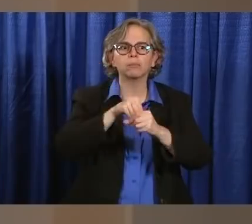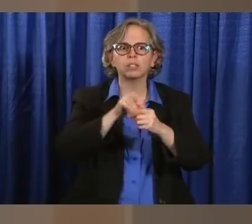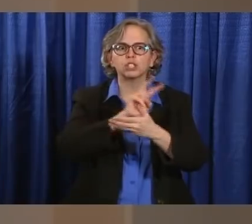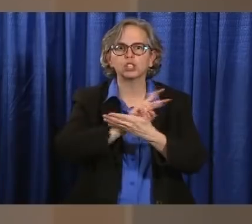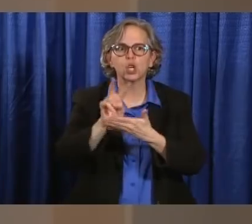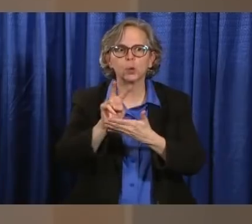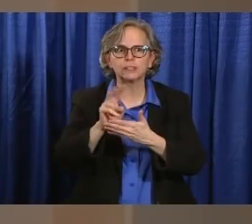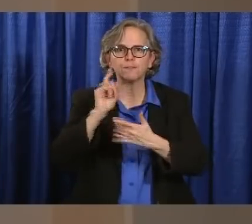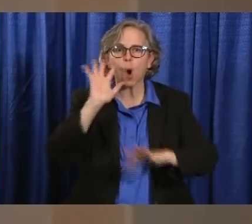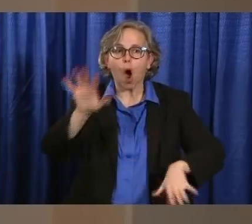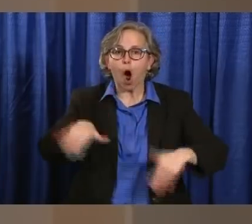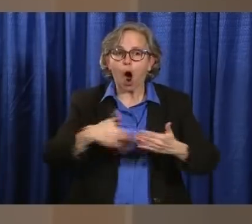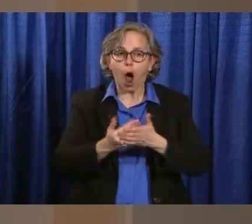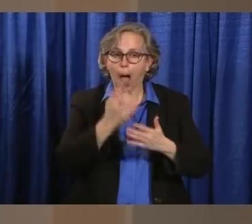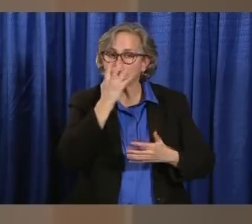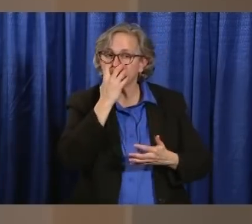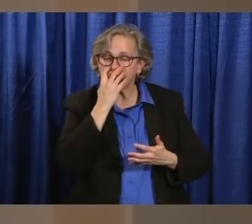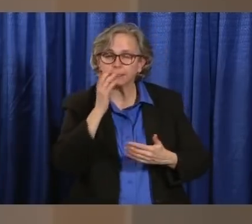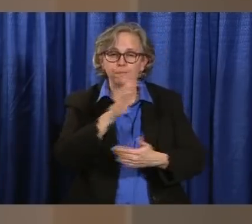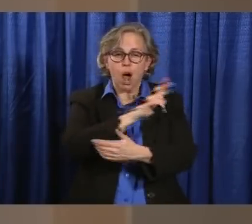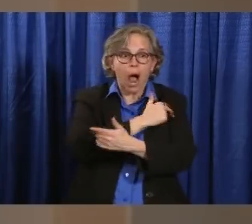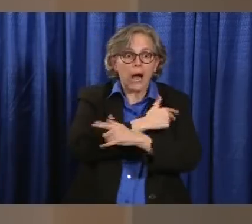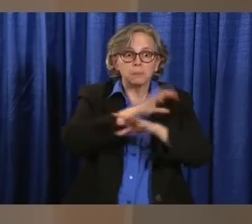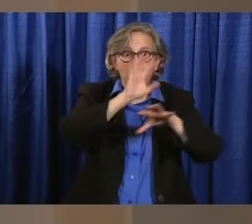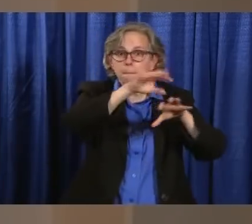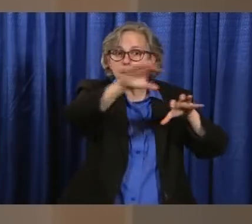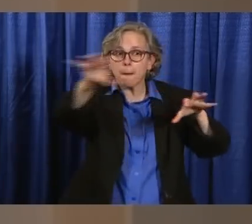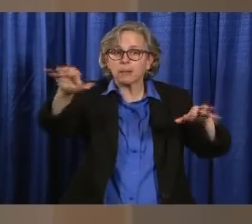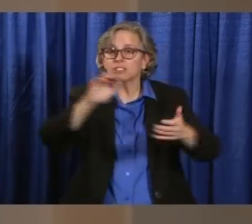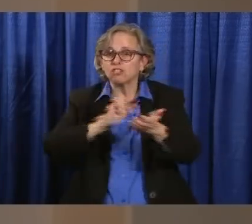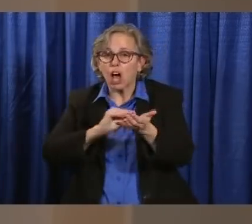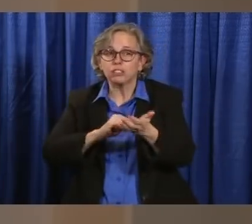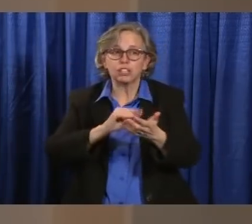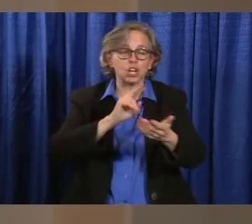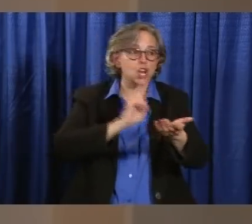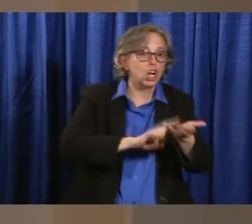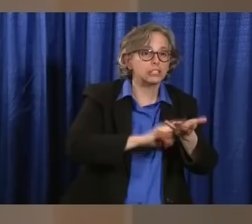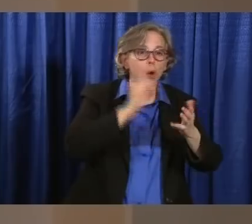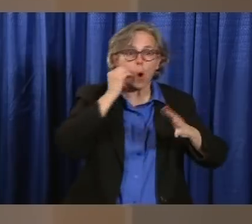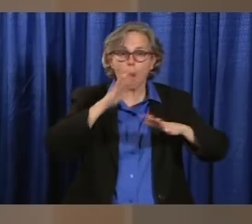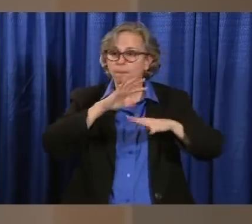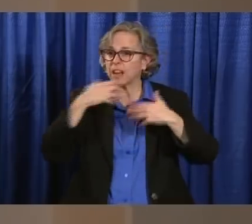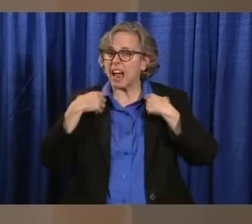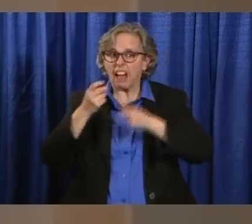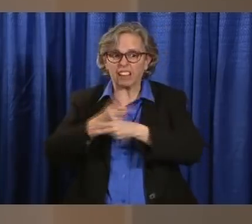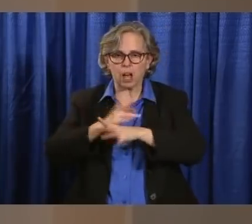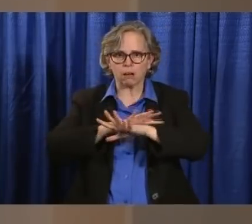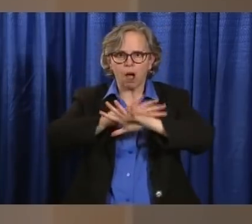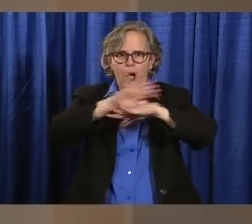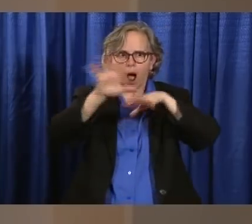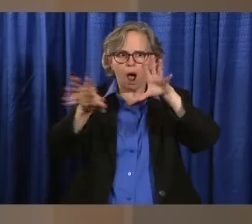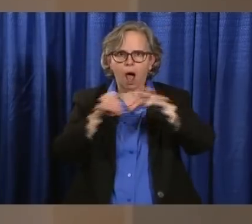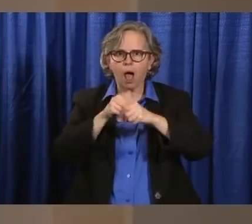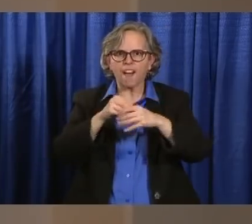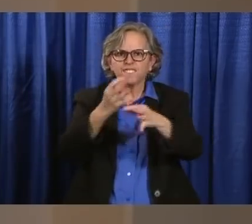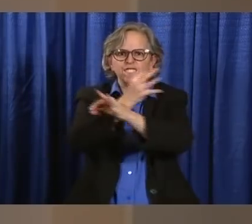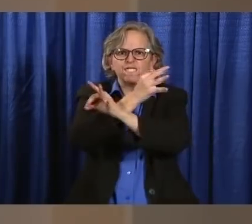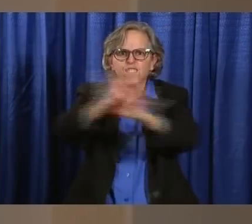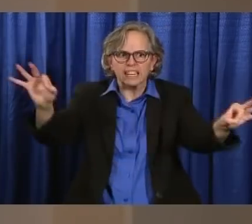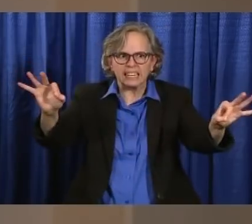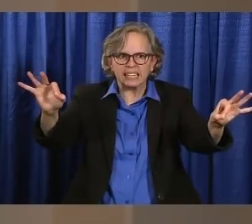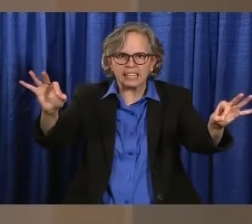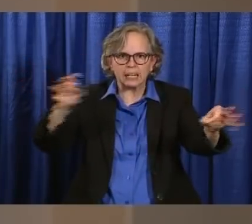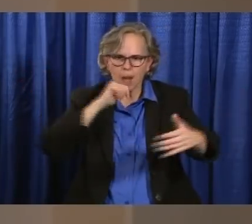supply chain going on this. It's going to really help populate our critical care situation